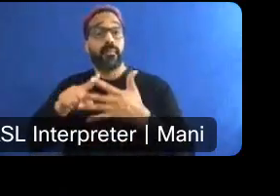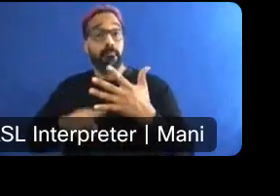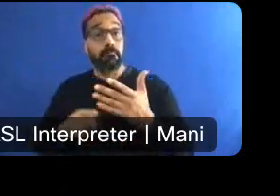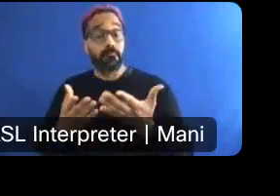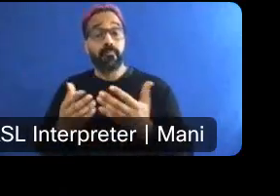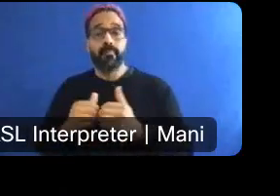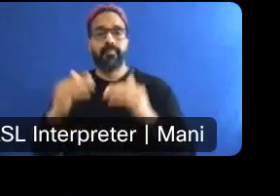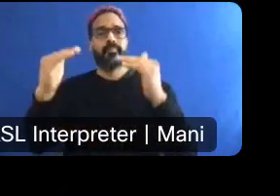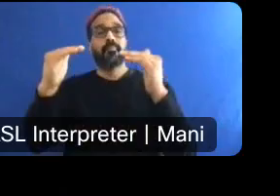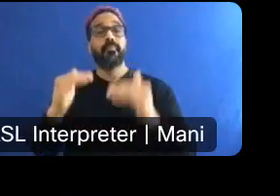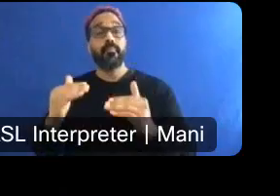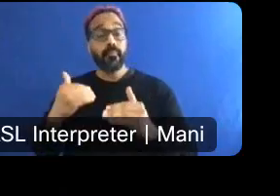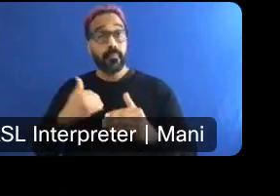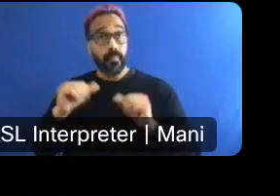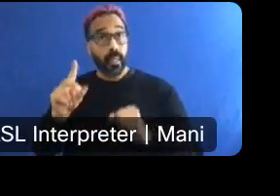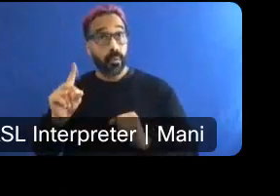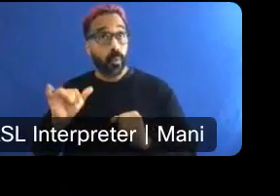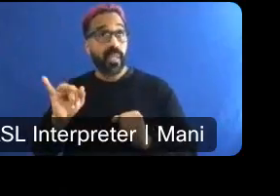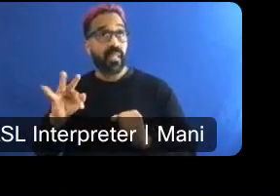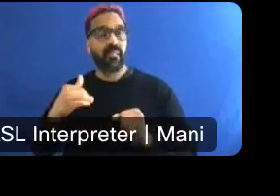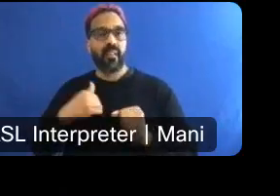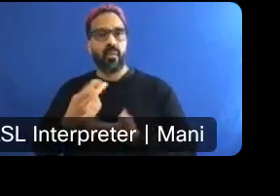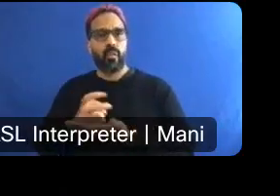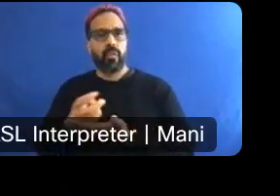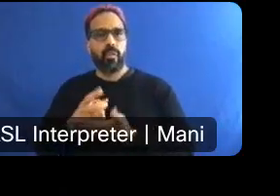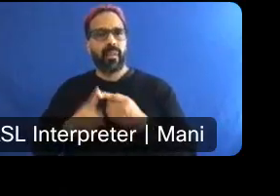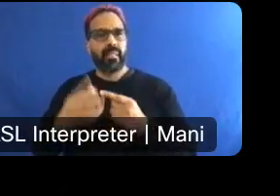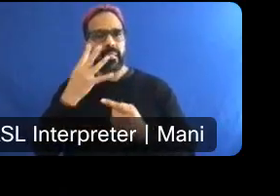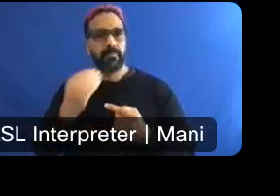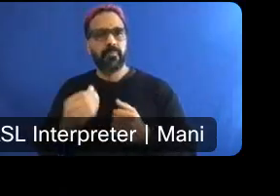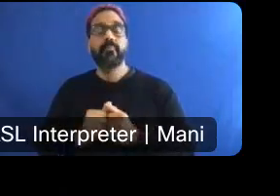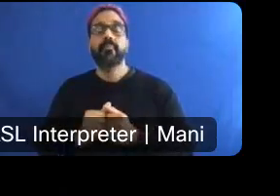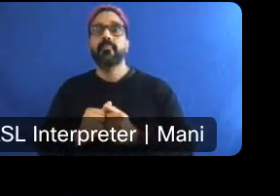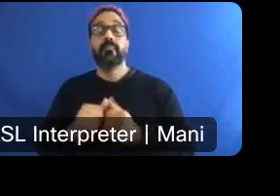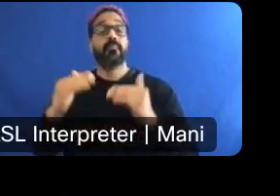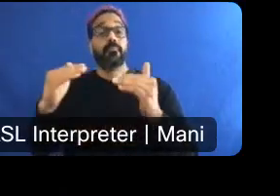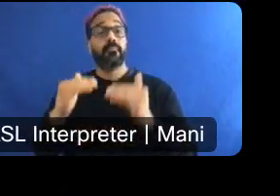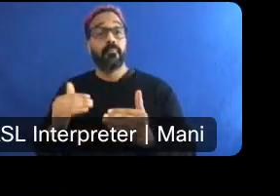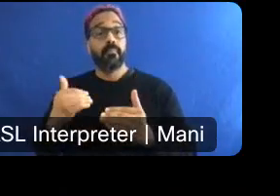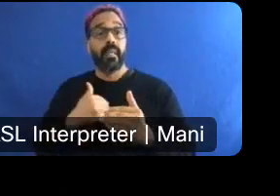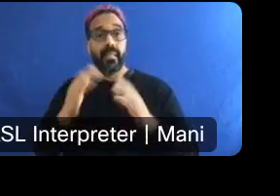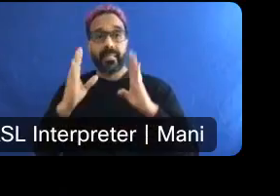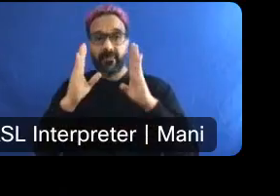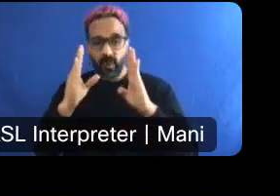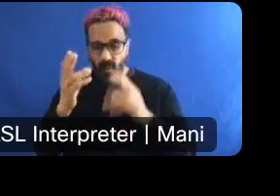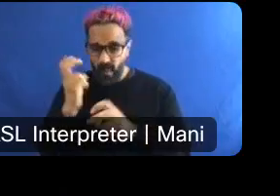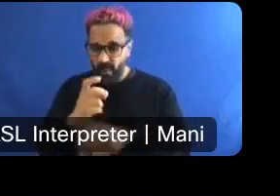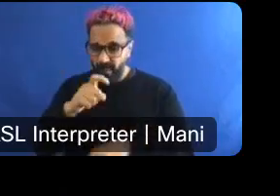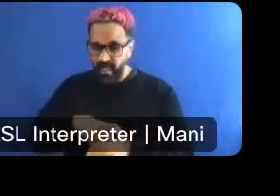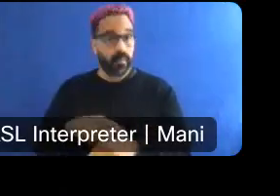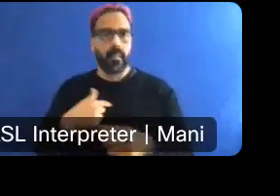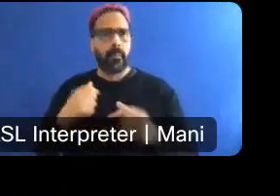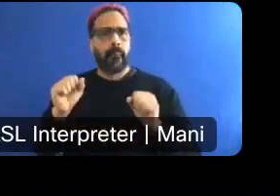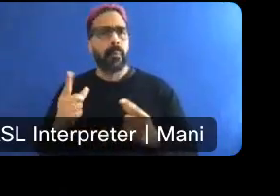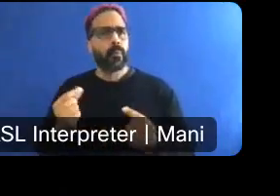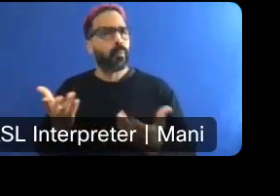Things I can do if I'm having difficulty sleeping, and things I can do to help with focusing. And this can be related to